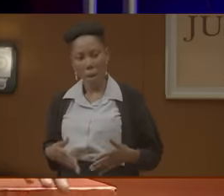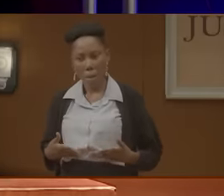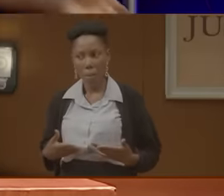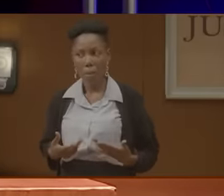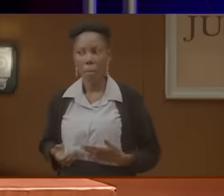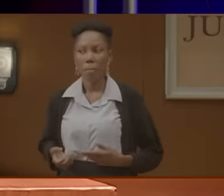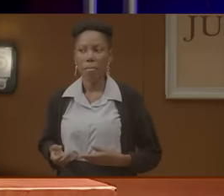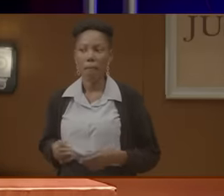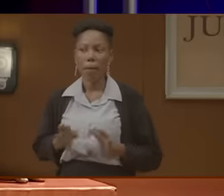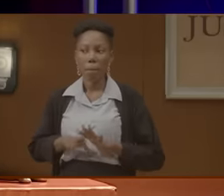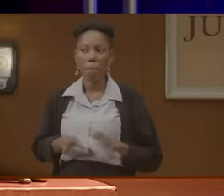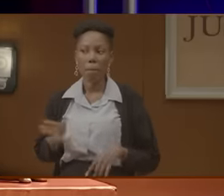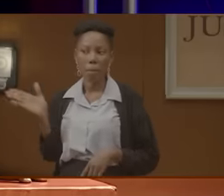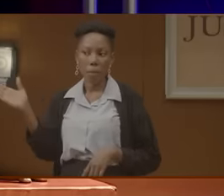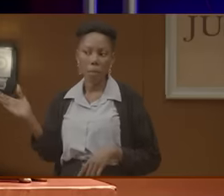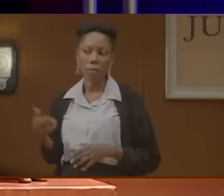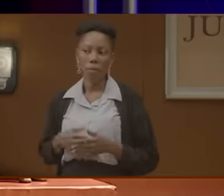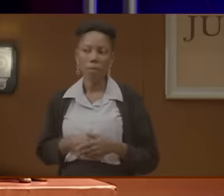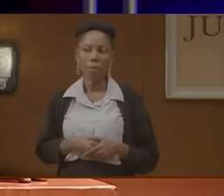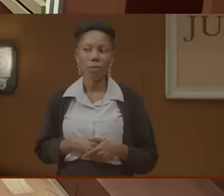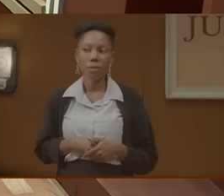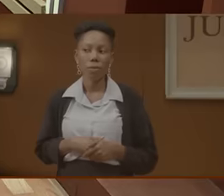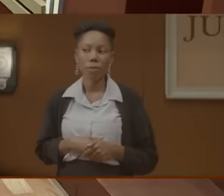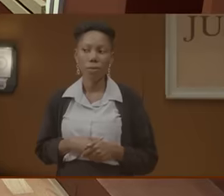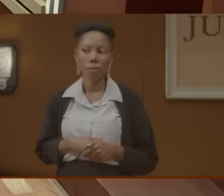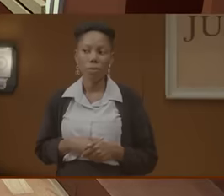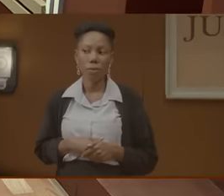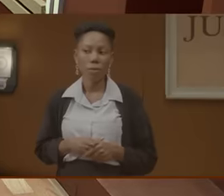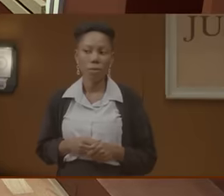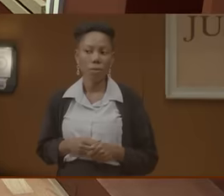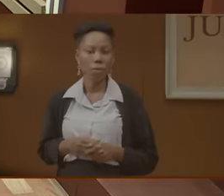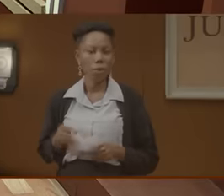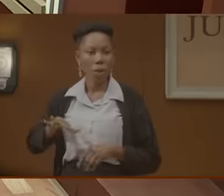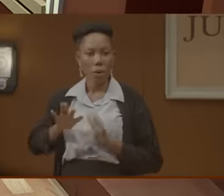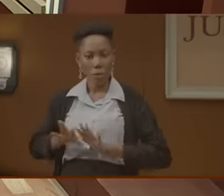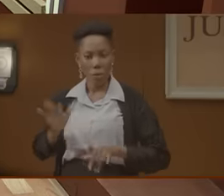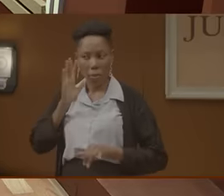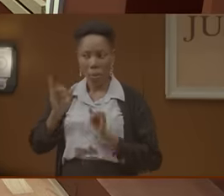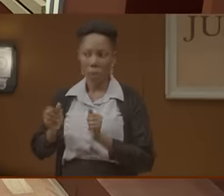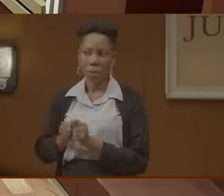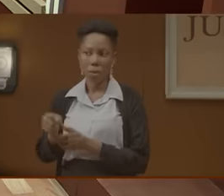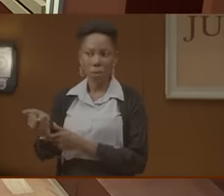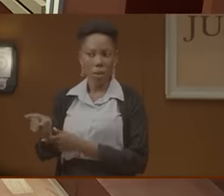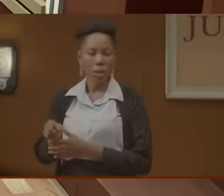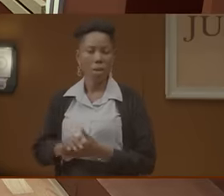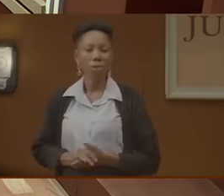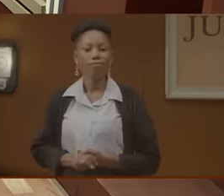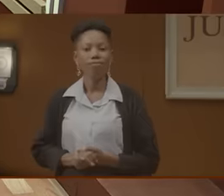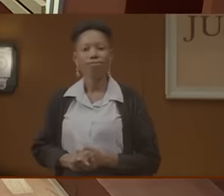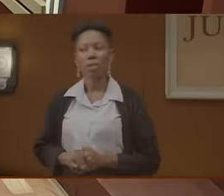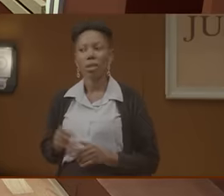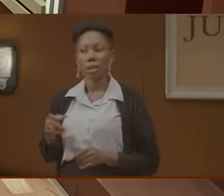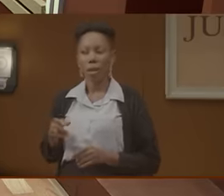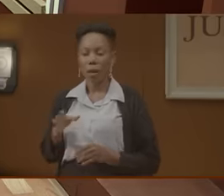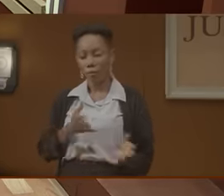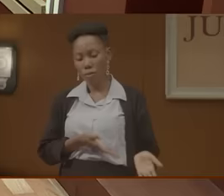they're there now, they're there for you now, they enter now, they're not going to even go inside. And my side, they go, day 247. I carry them.